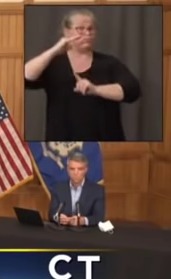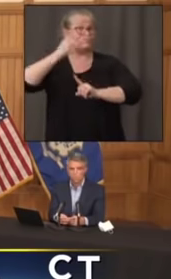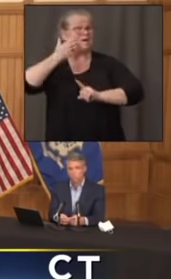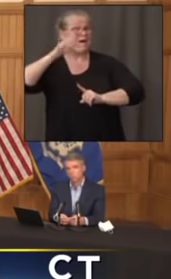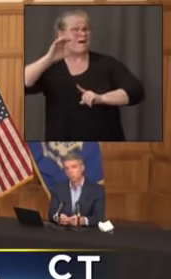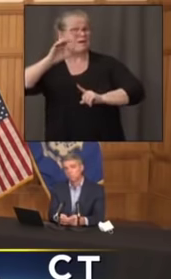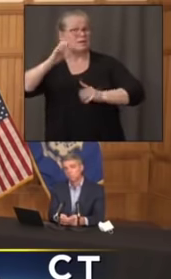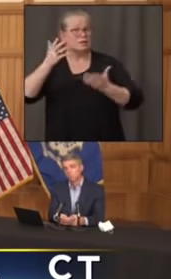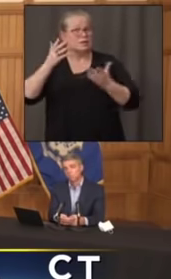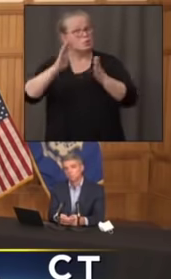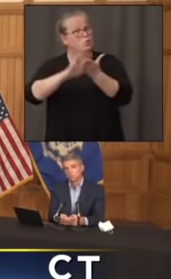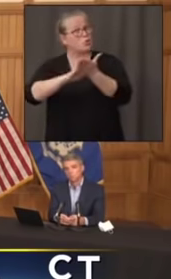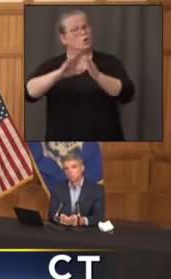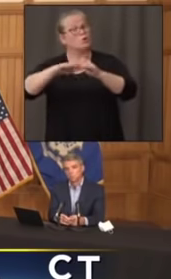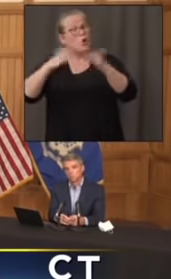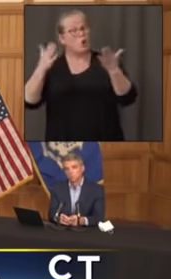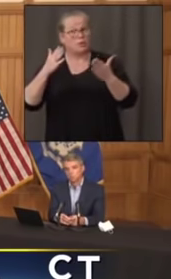in September?